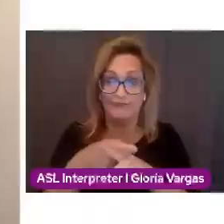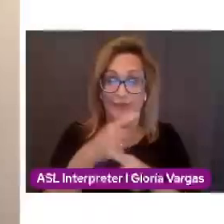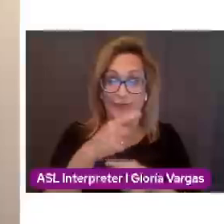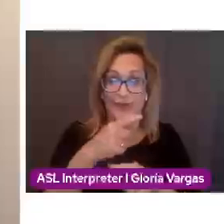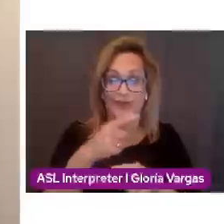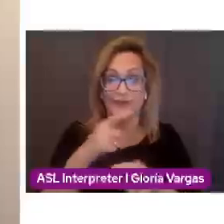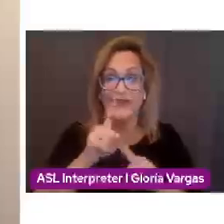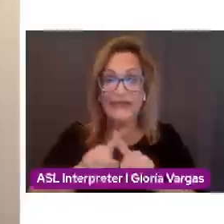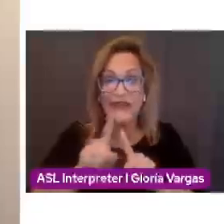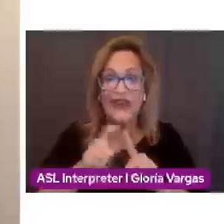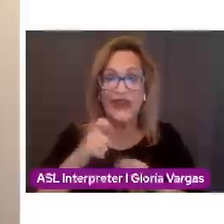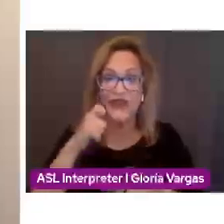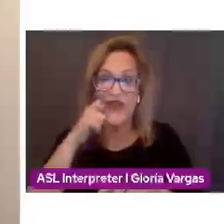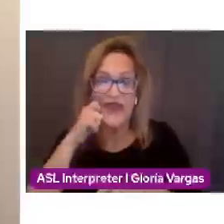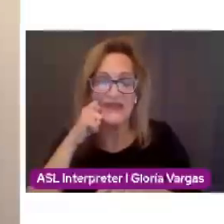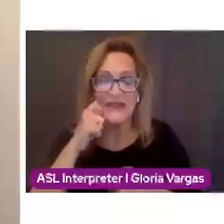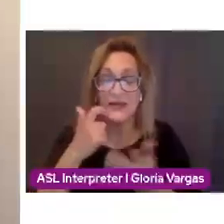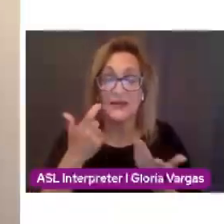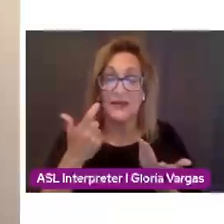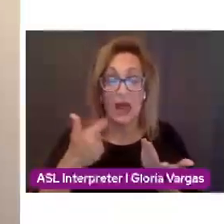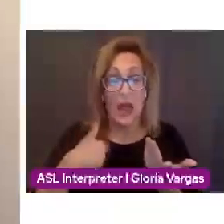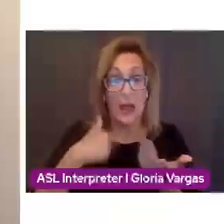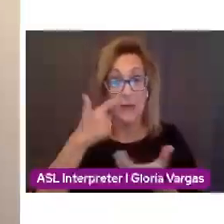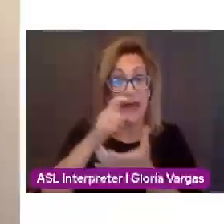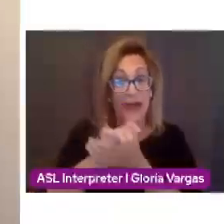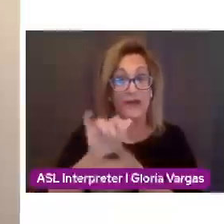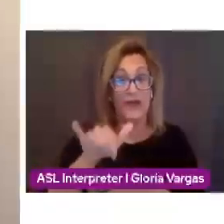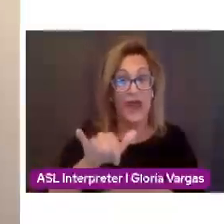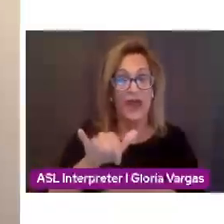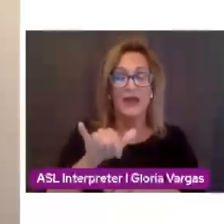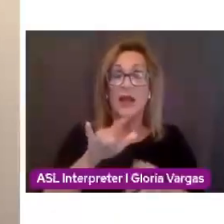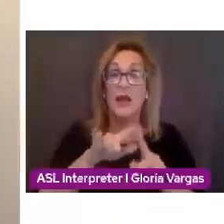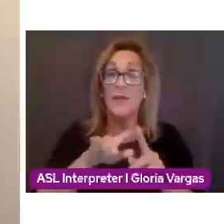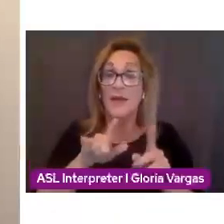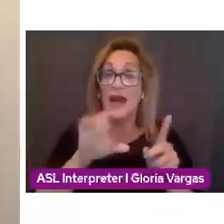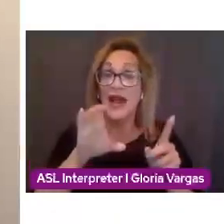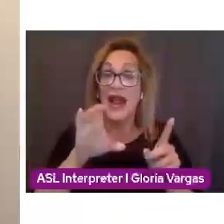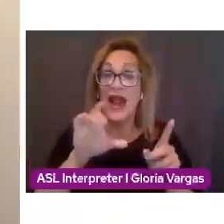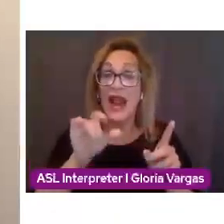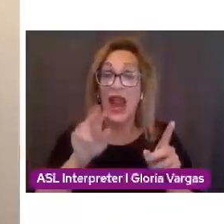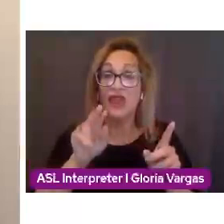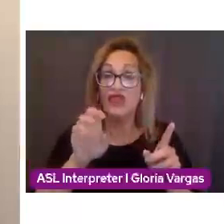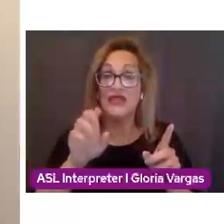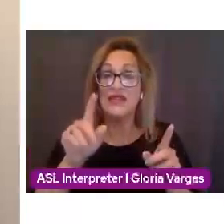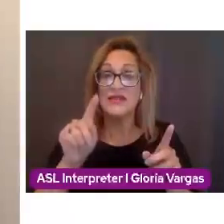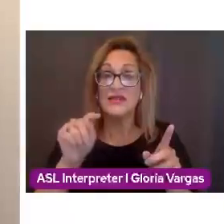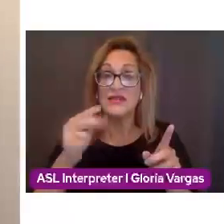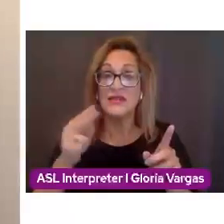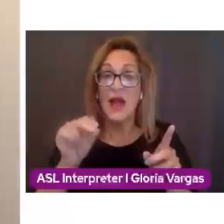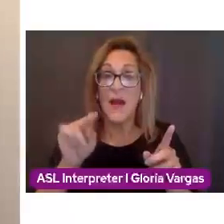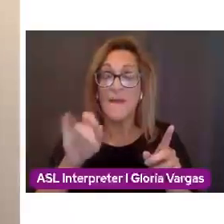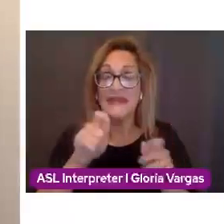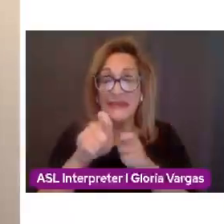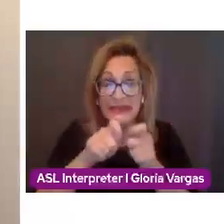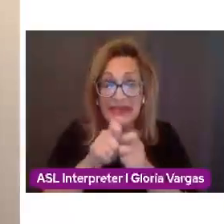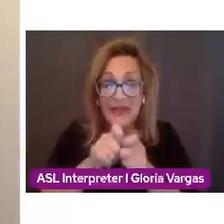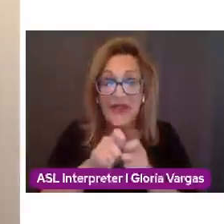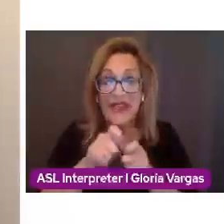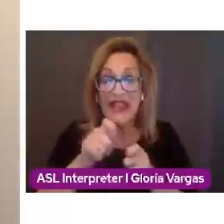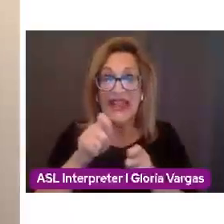we see that. Not only do I believe that, but Clarence Thomas specifically named several of these precedents that he believes should